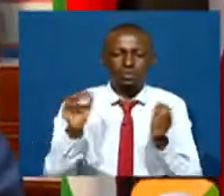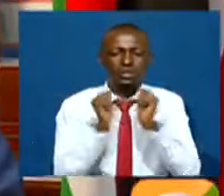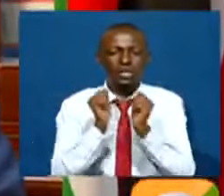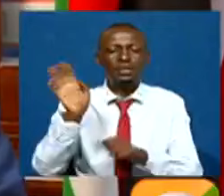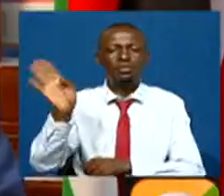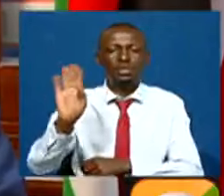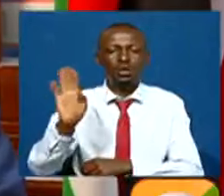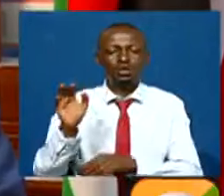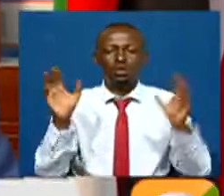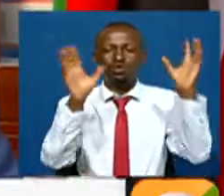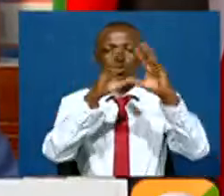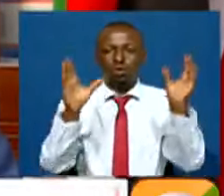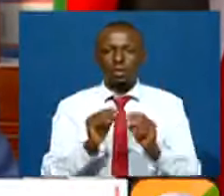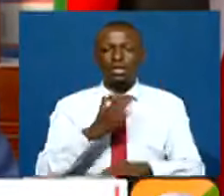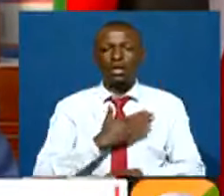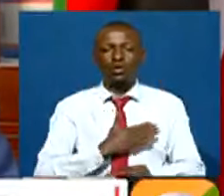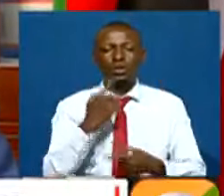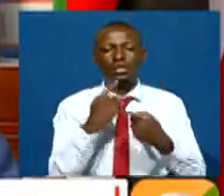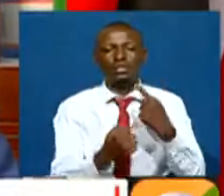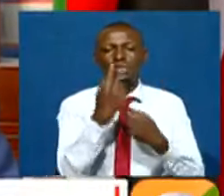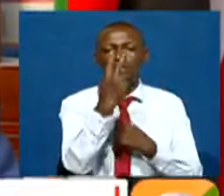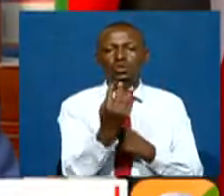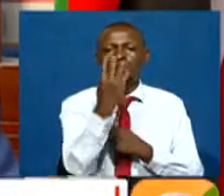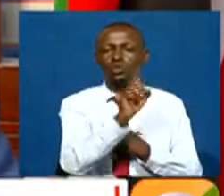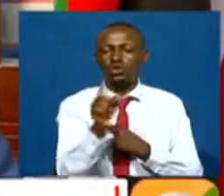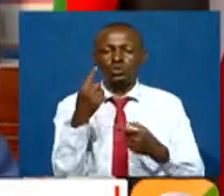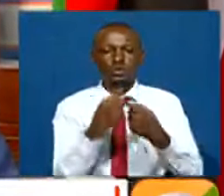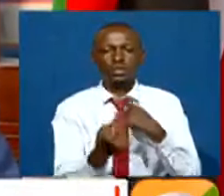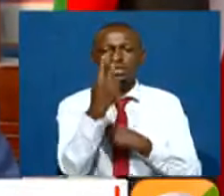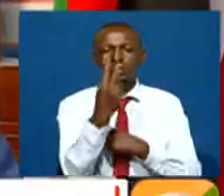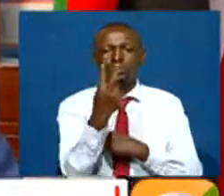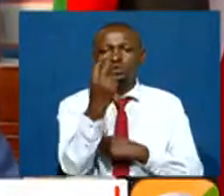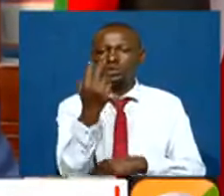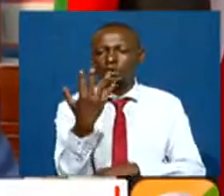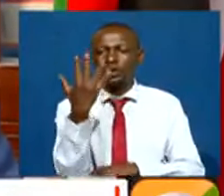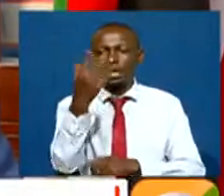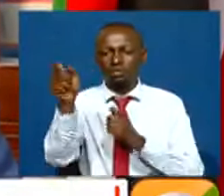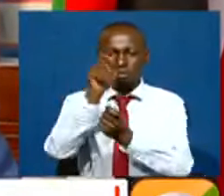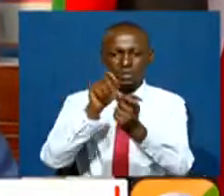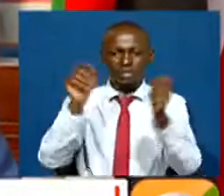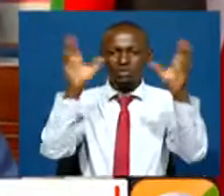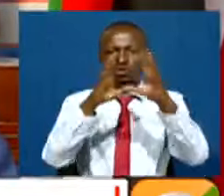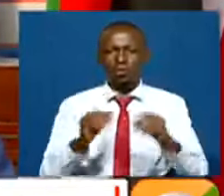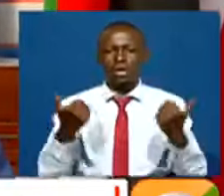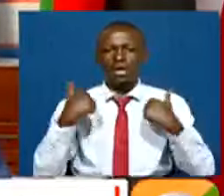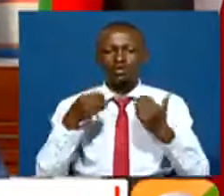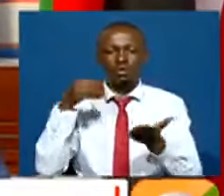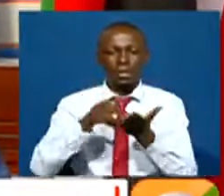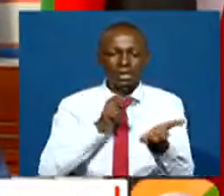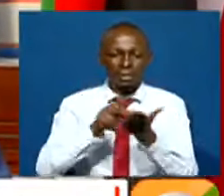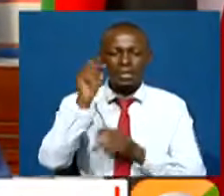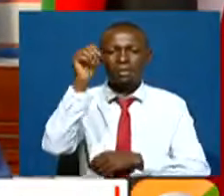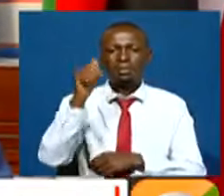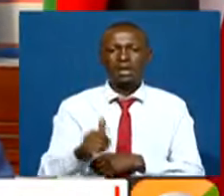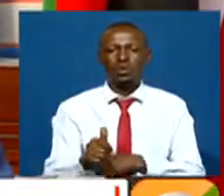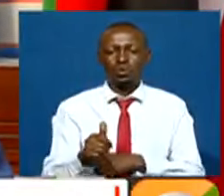our budget for 24-25, we have a specific budget line we are calling pending bills.